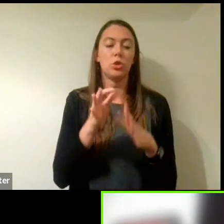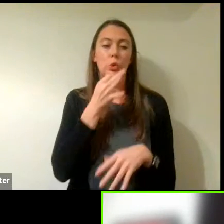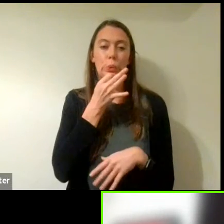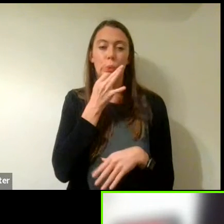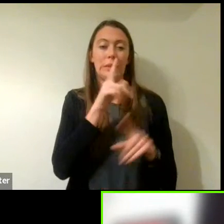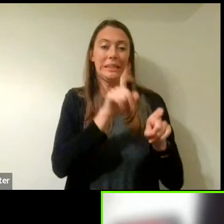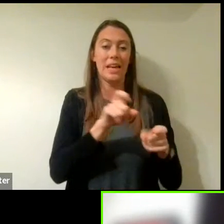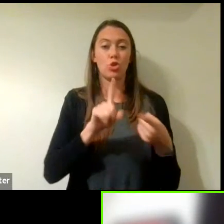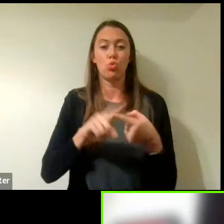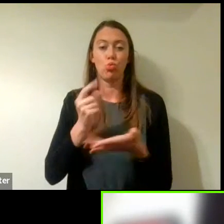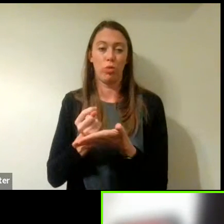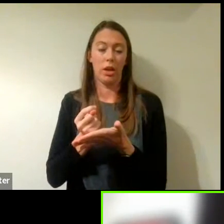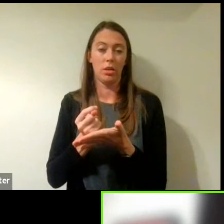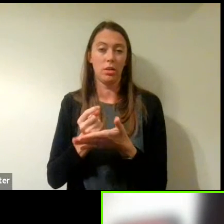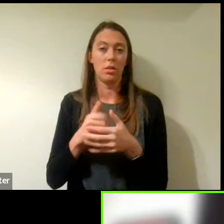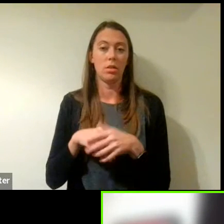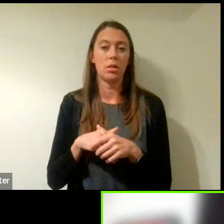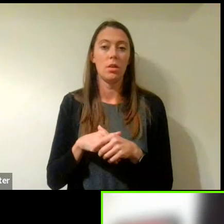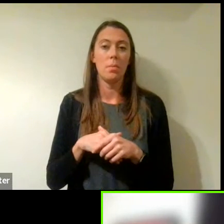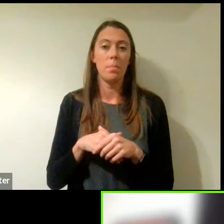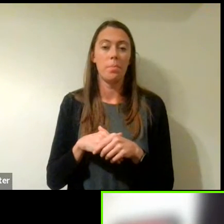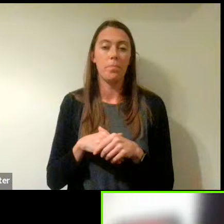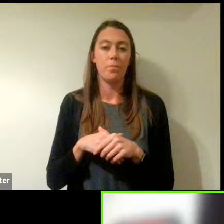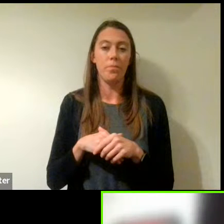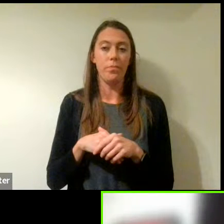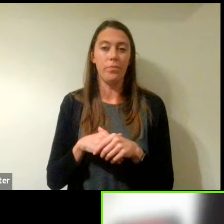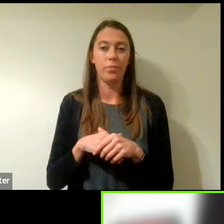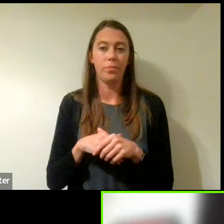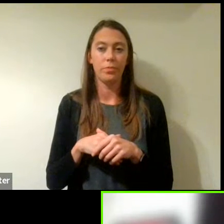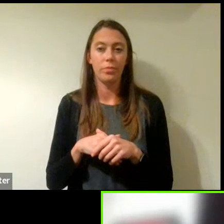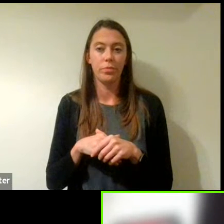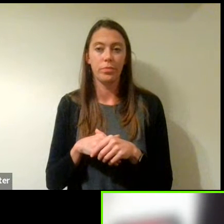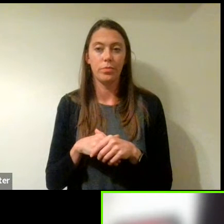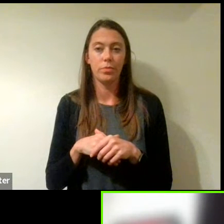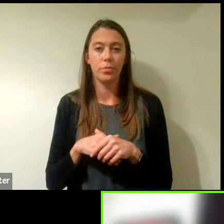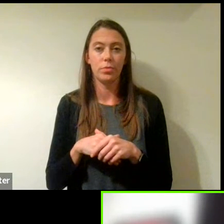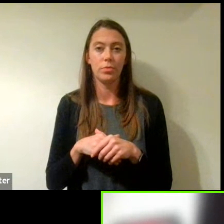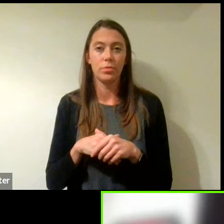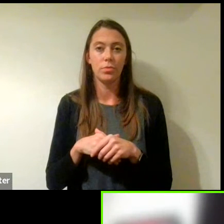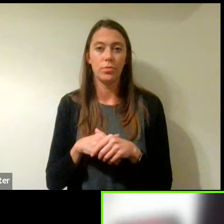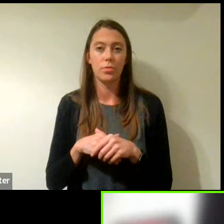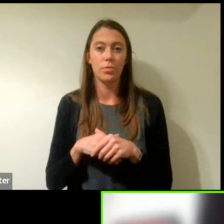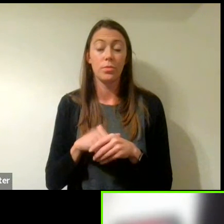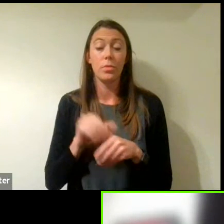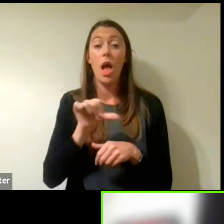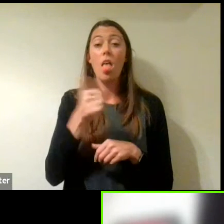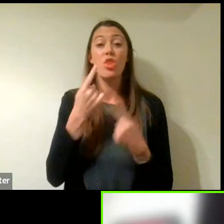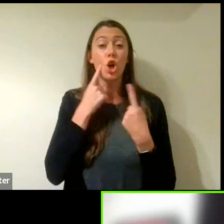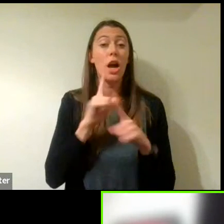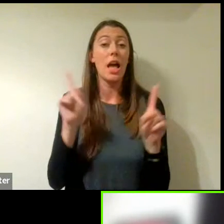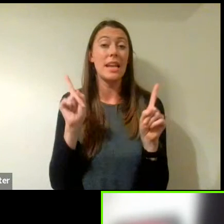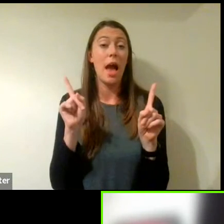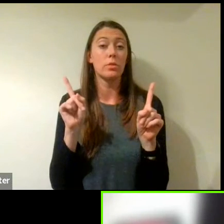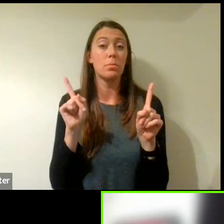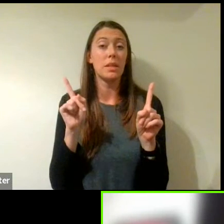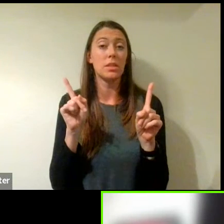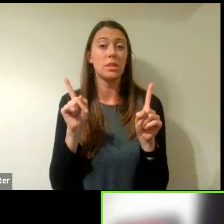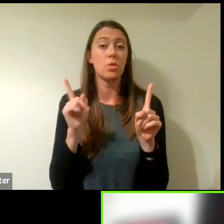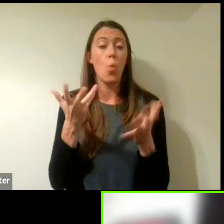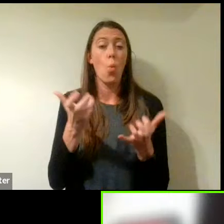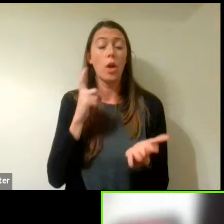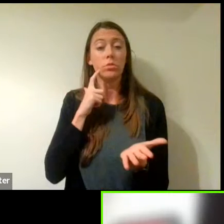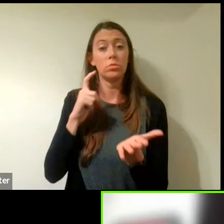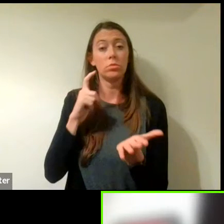The other exciting announcement, we definitely want to acknowledge our partner Roots and Dr. Noha for partnering with